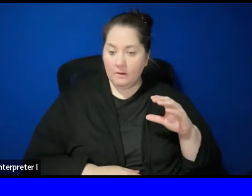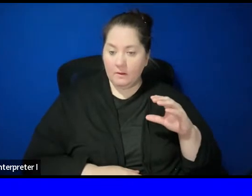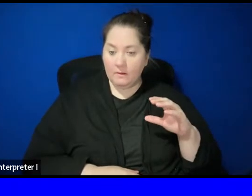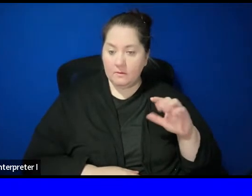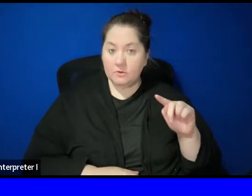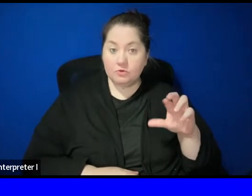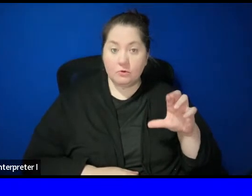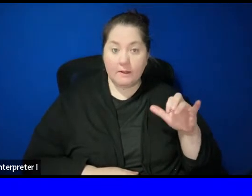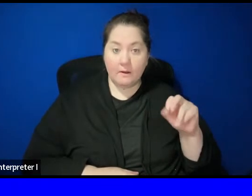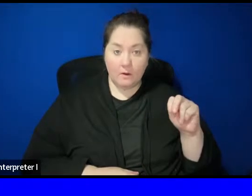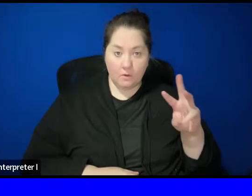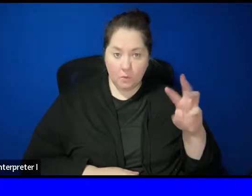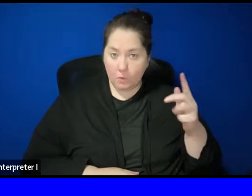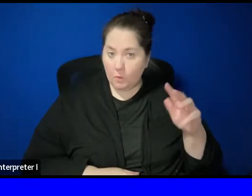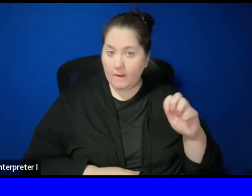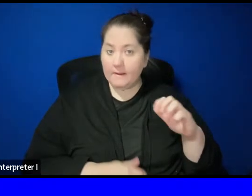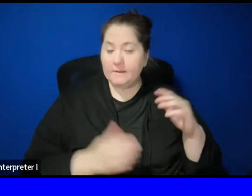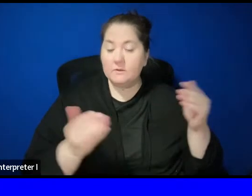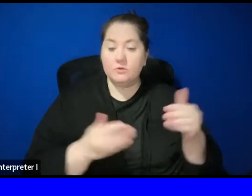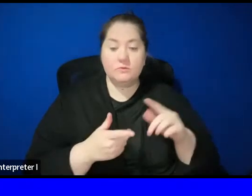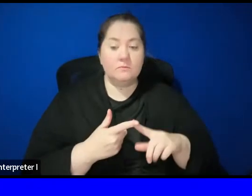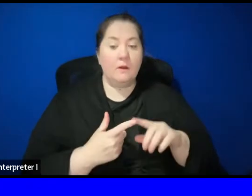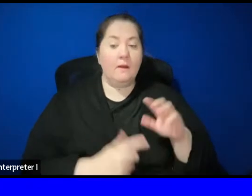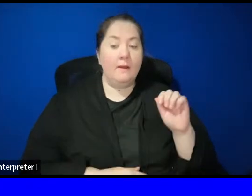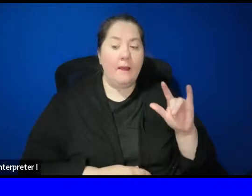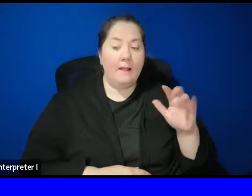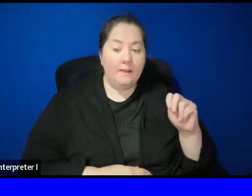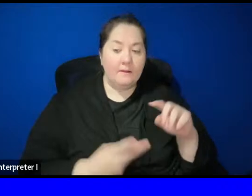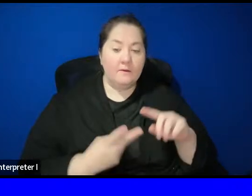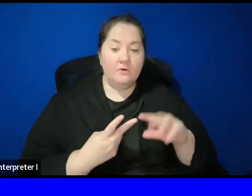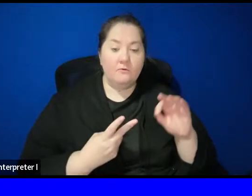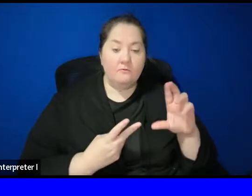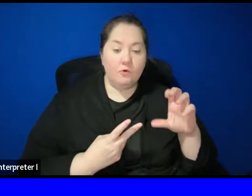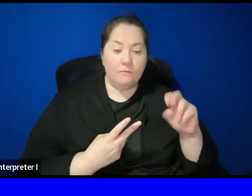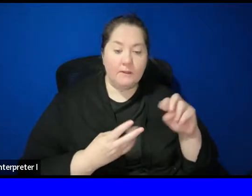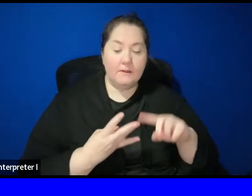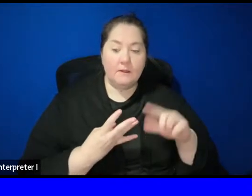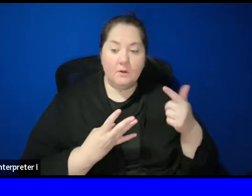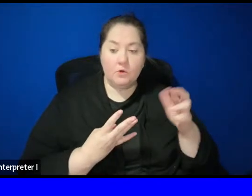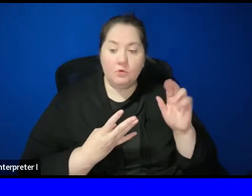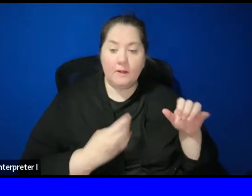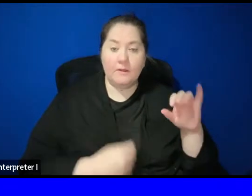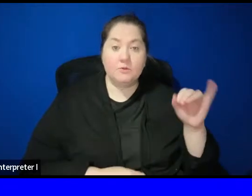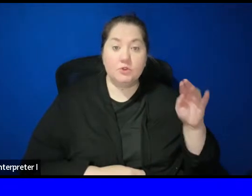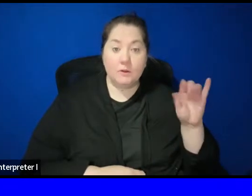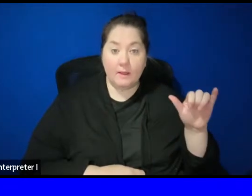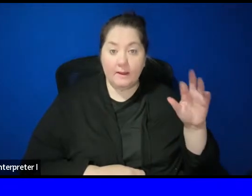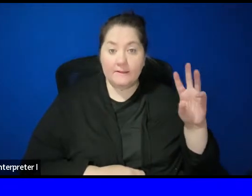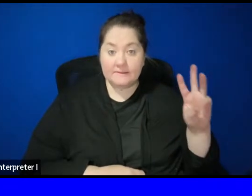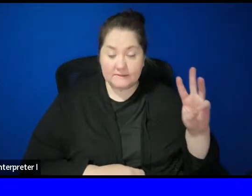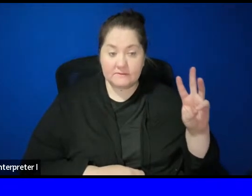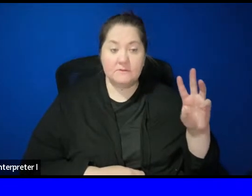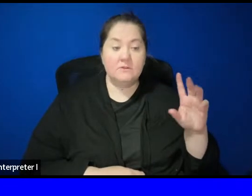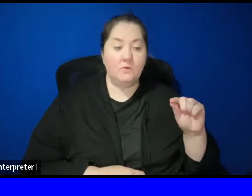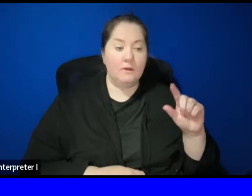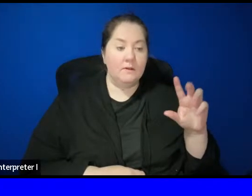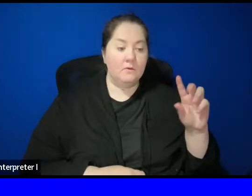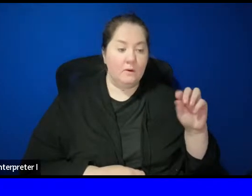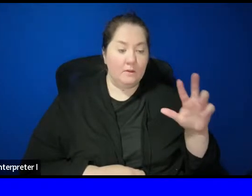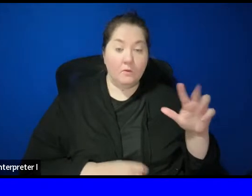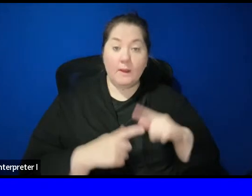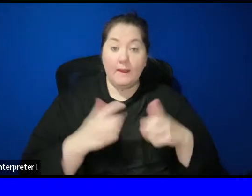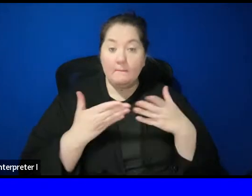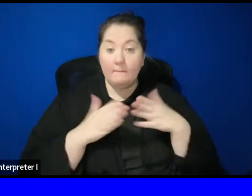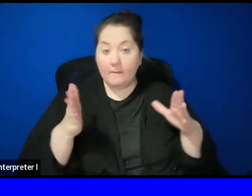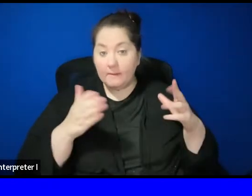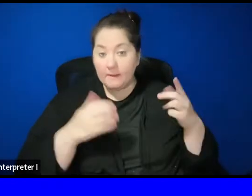Trayon White and co-introduced by Council Members Allen, Fruman, and Gray on July 6, 2023. Committee of the Whole held a public hearing on the